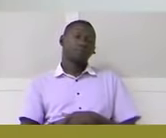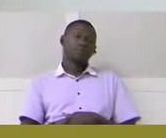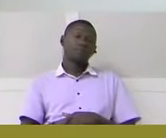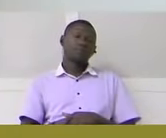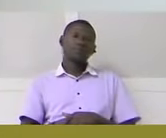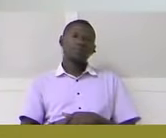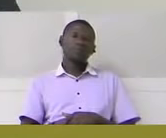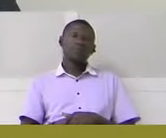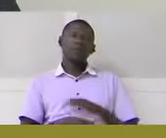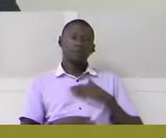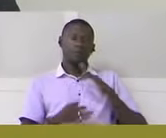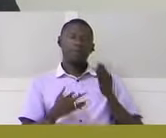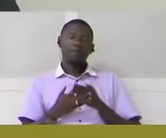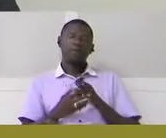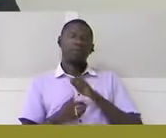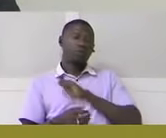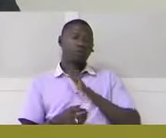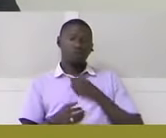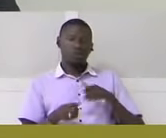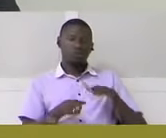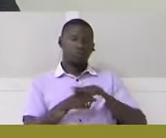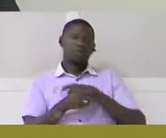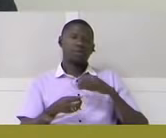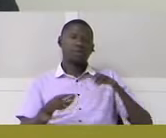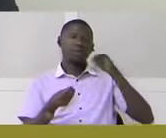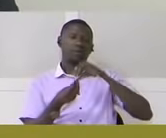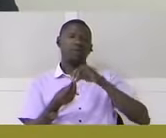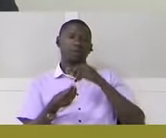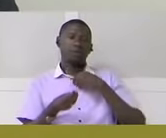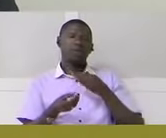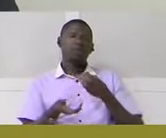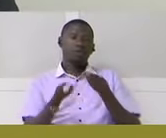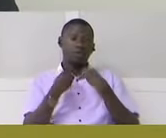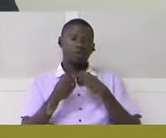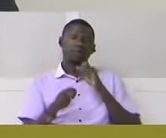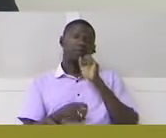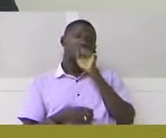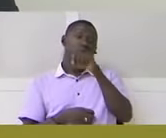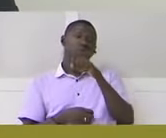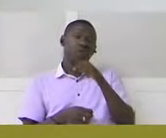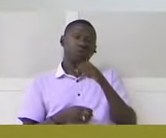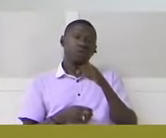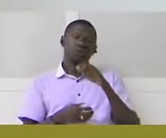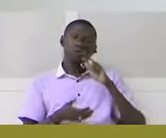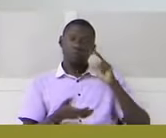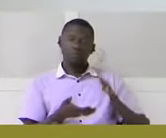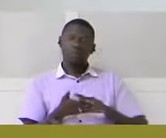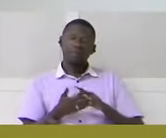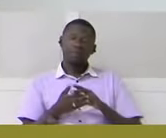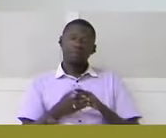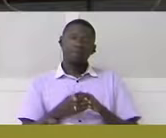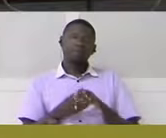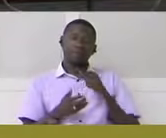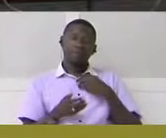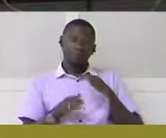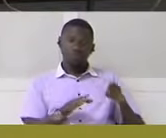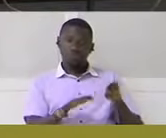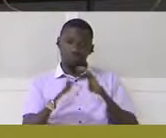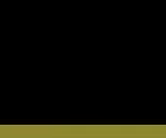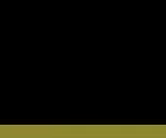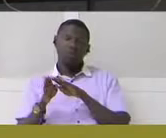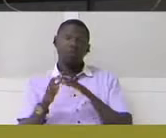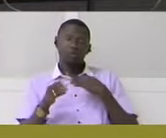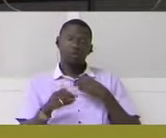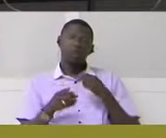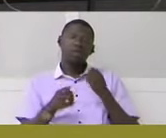I believe we've already covered that point and you've already given your evidence, but let's just move to the accident and just explain to us